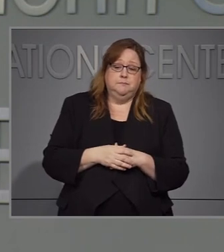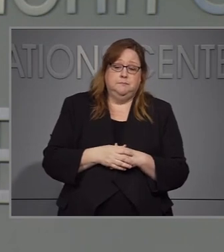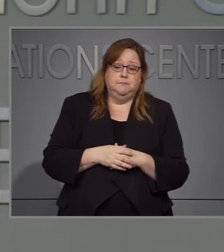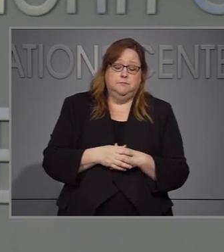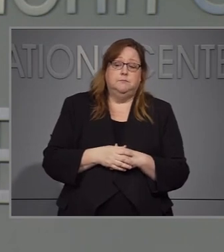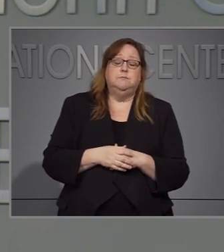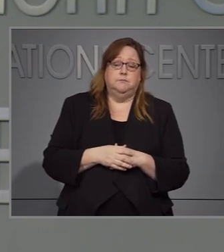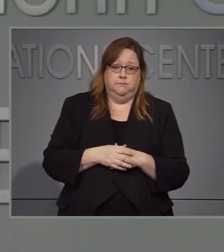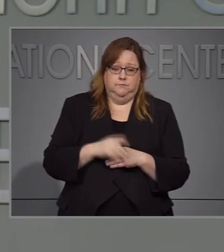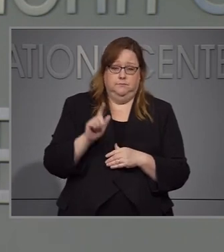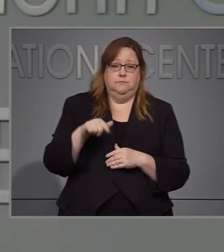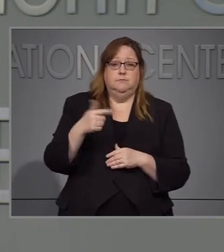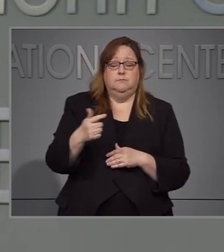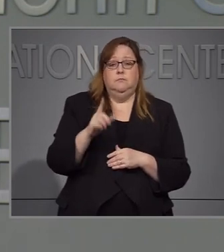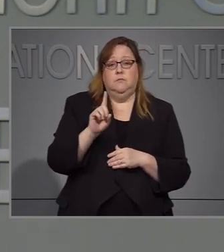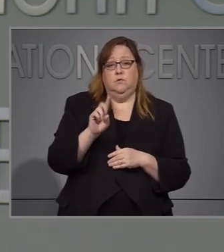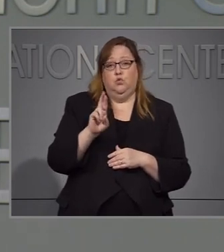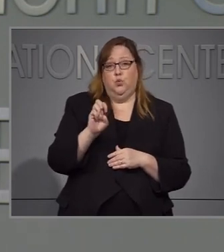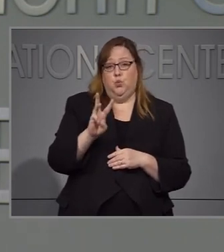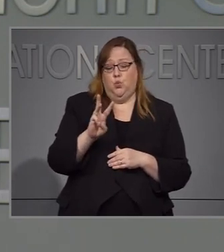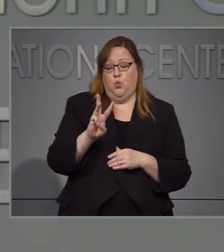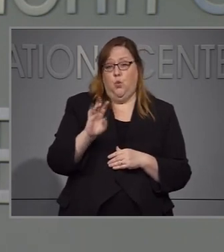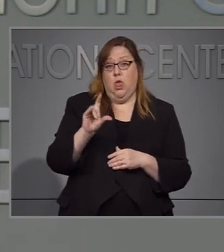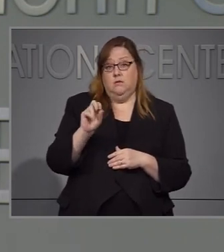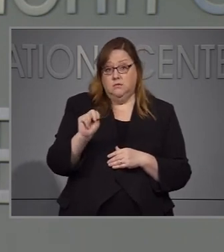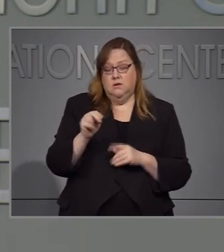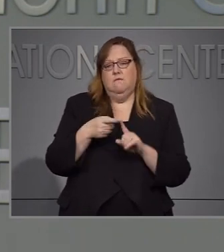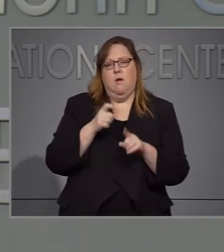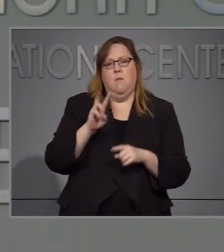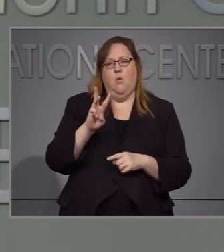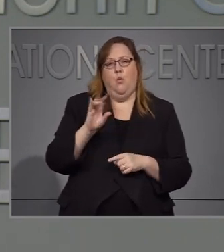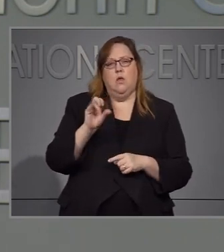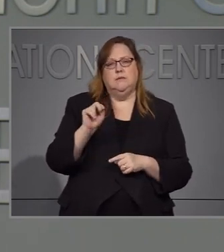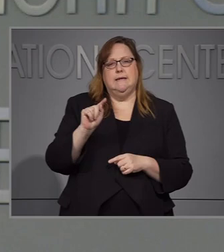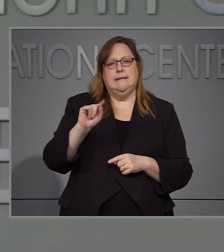Our next question is from Drew Wilson with the Wilson Times.